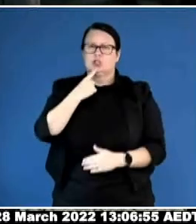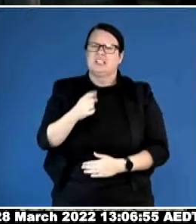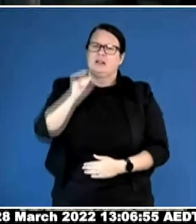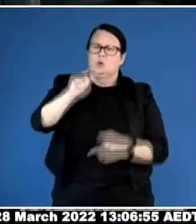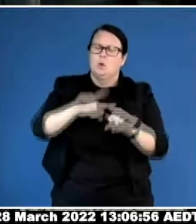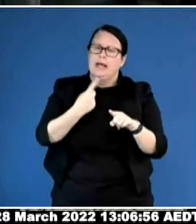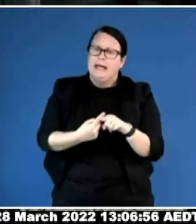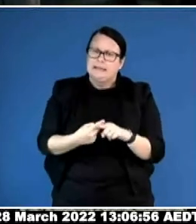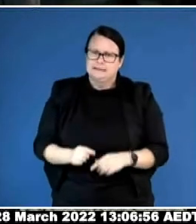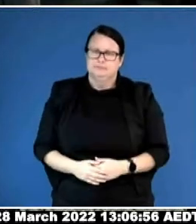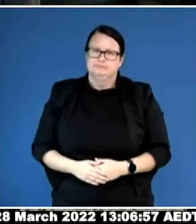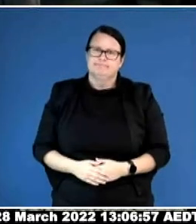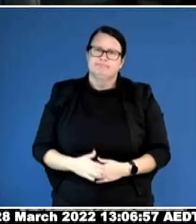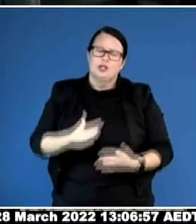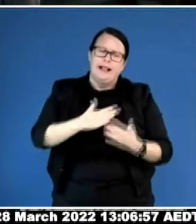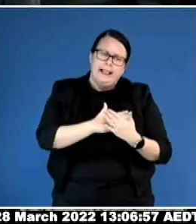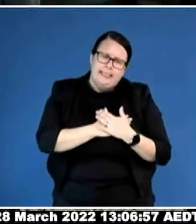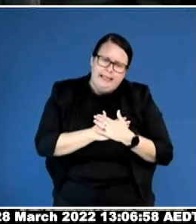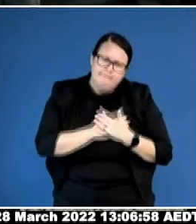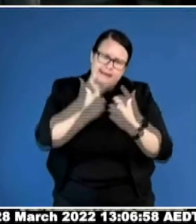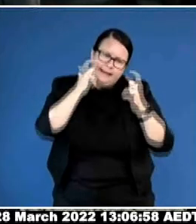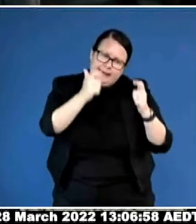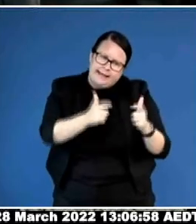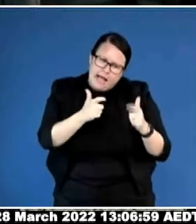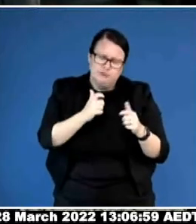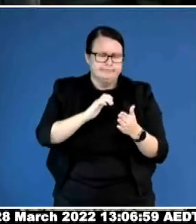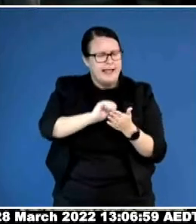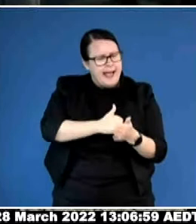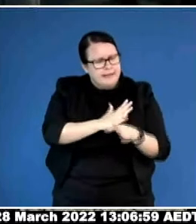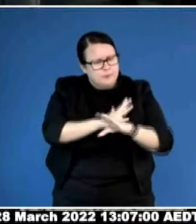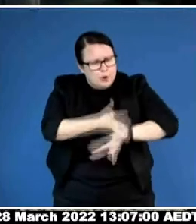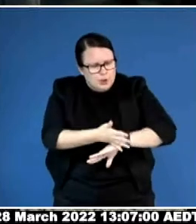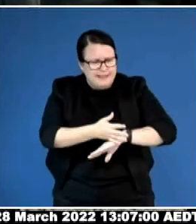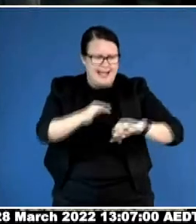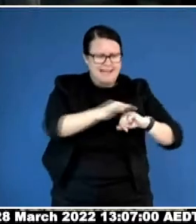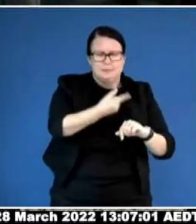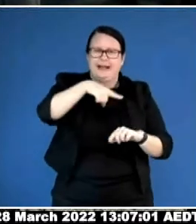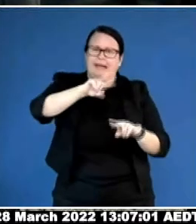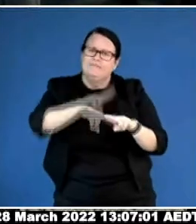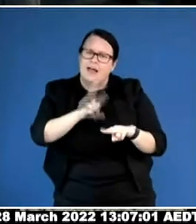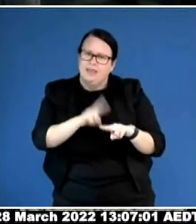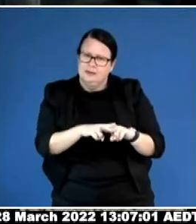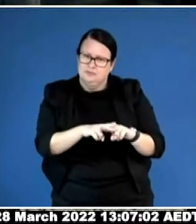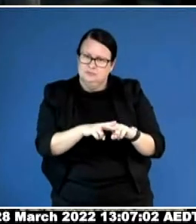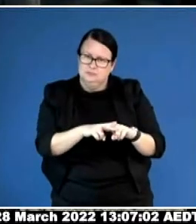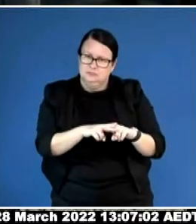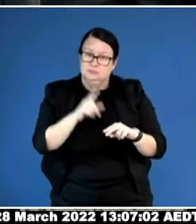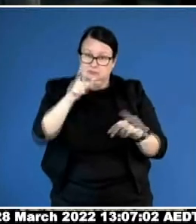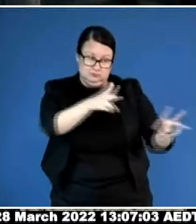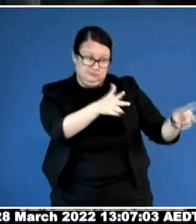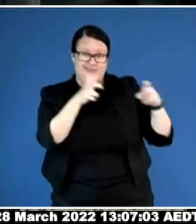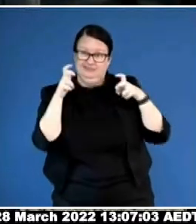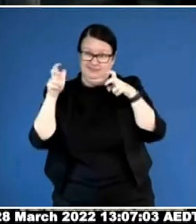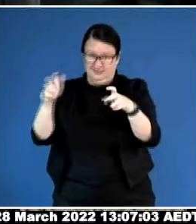a loving, caring, hardworking husband and father, And that's what you've taken out of the sentencing